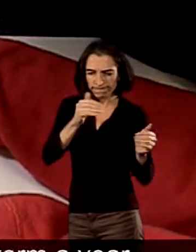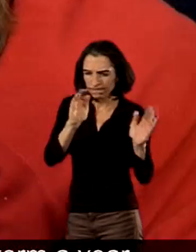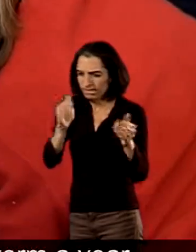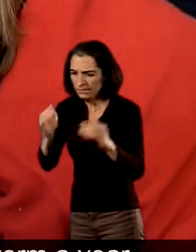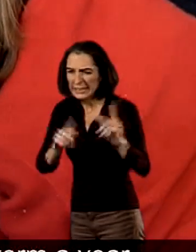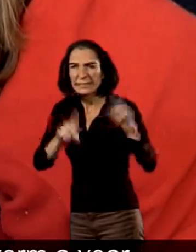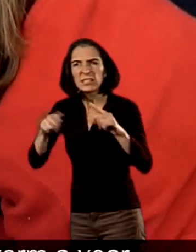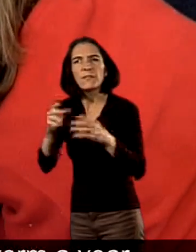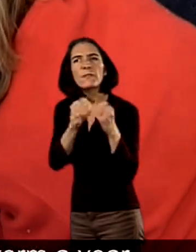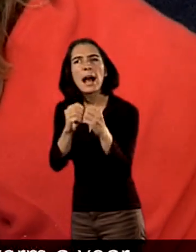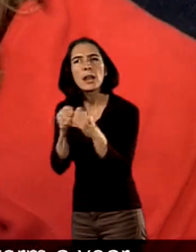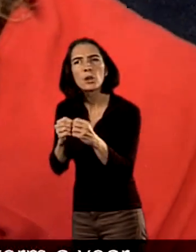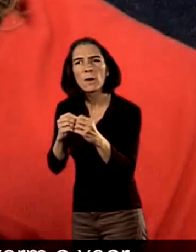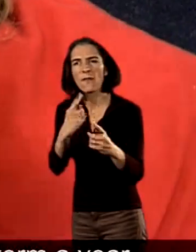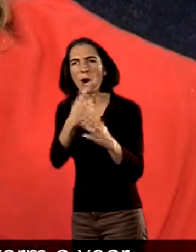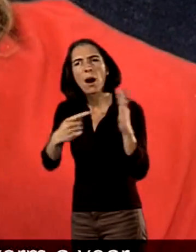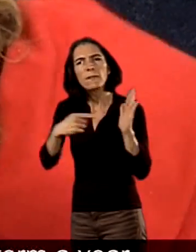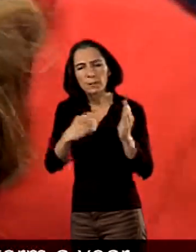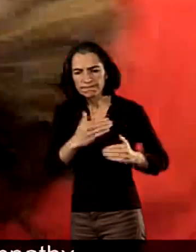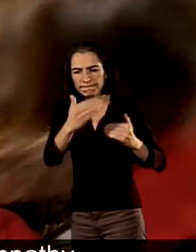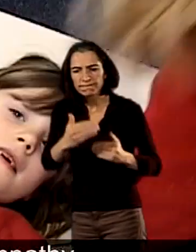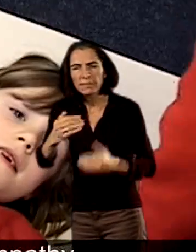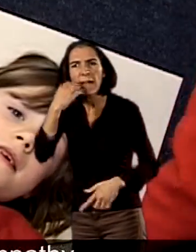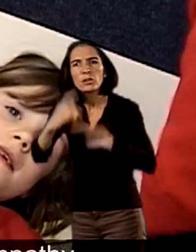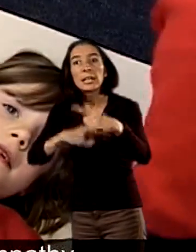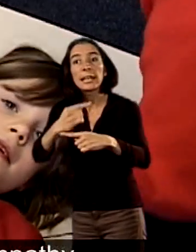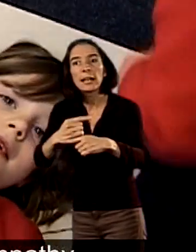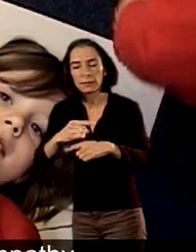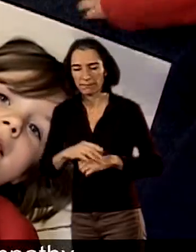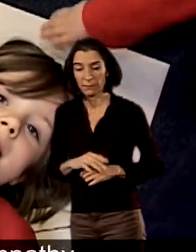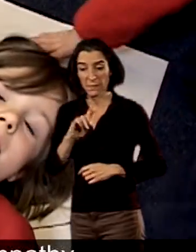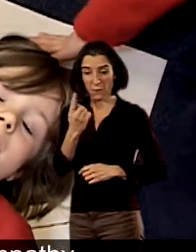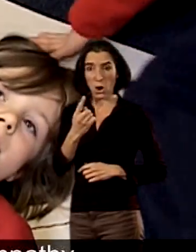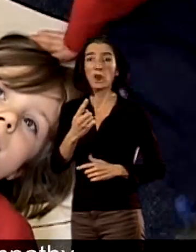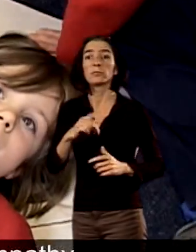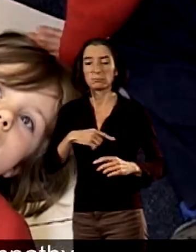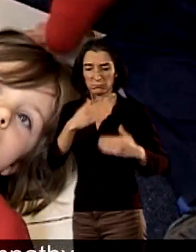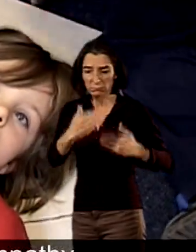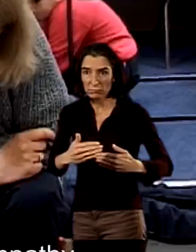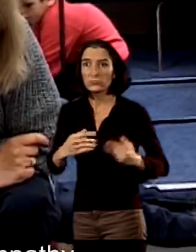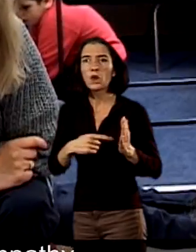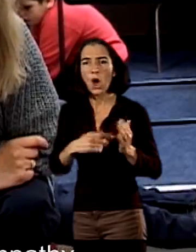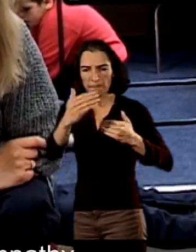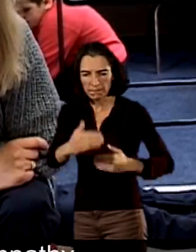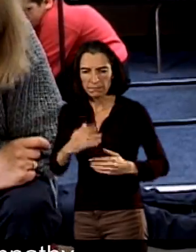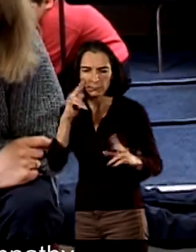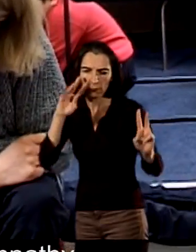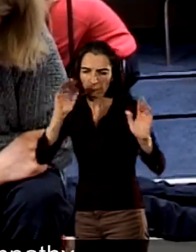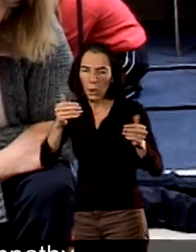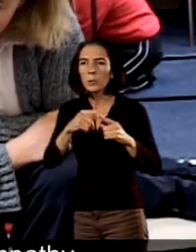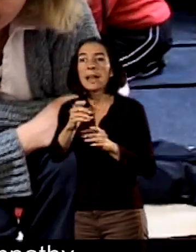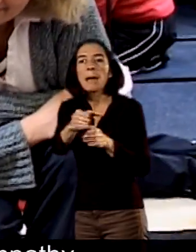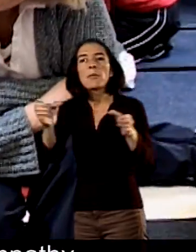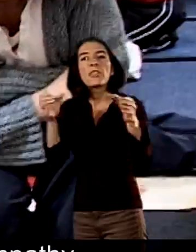value for half a term a year. And it's a rota that goes round. The first term, everybody looks at empathy.